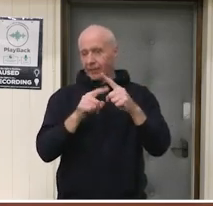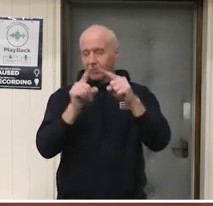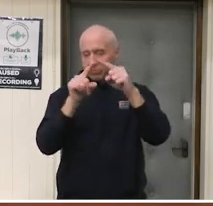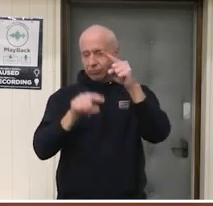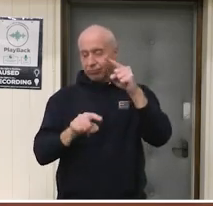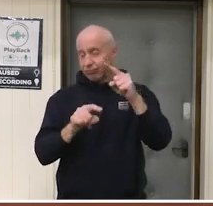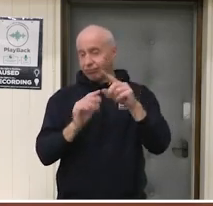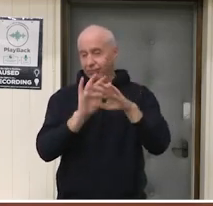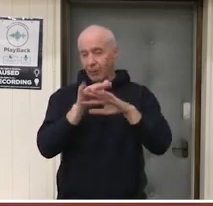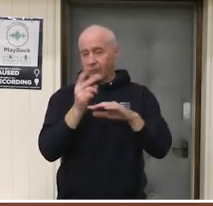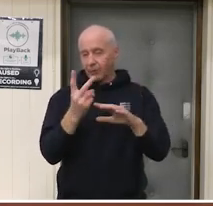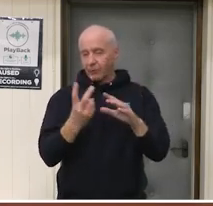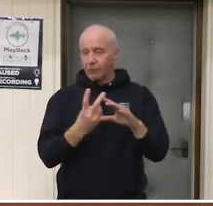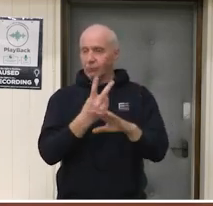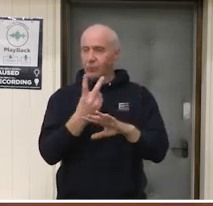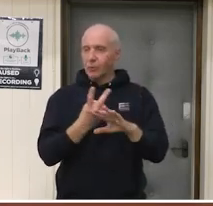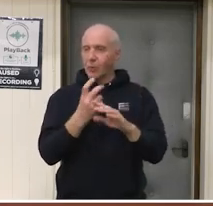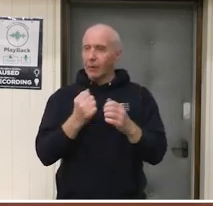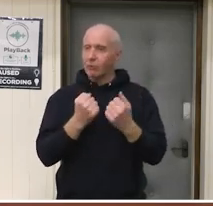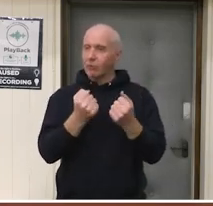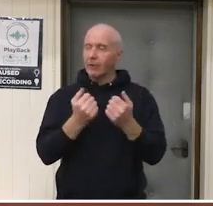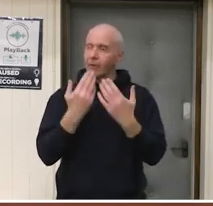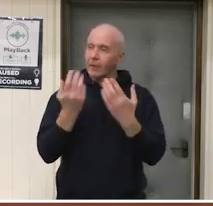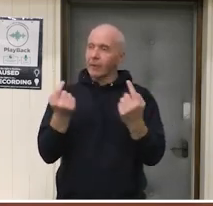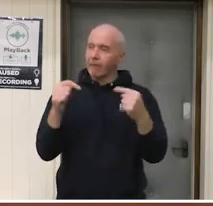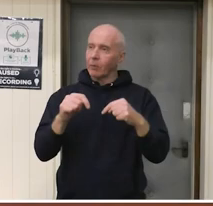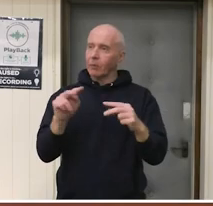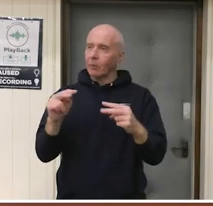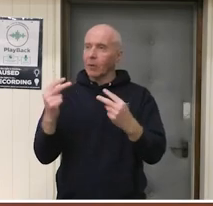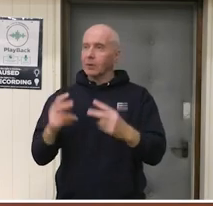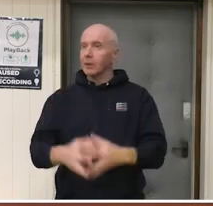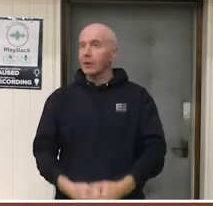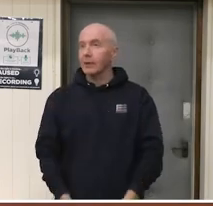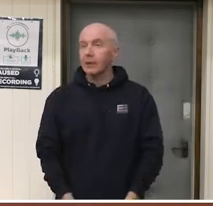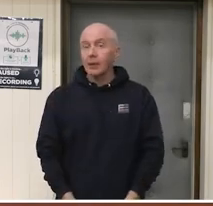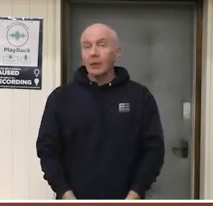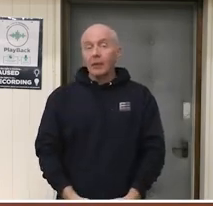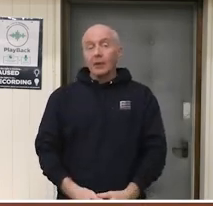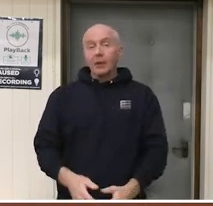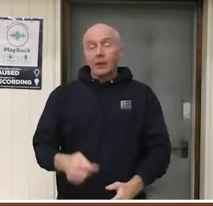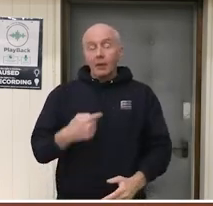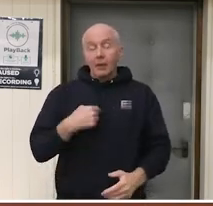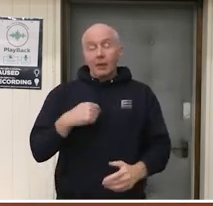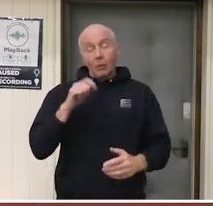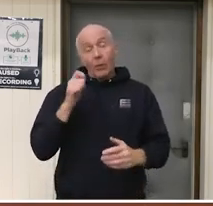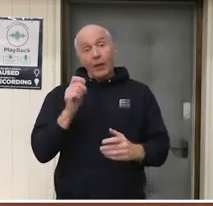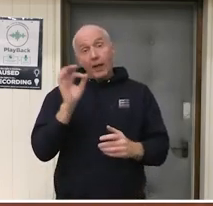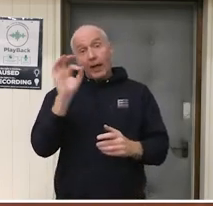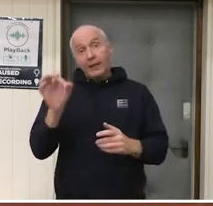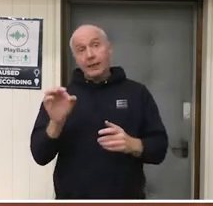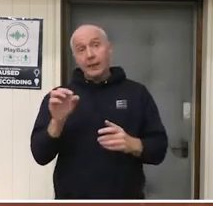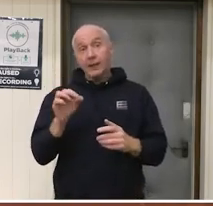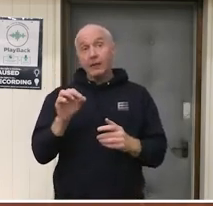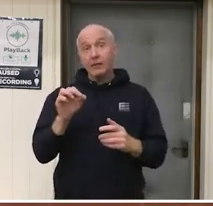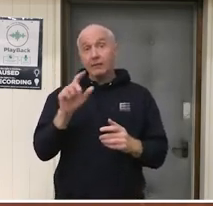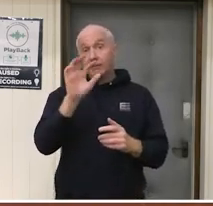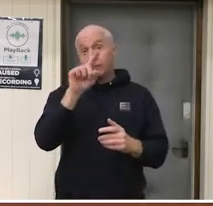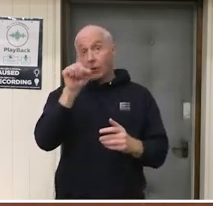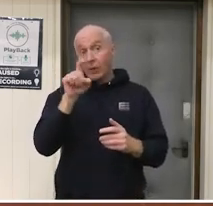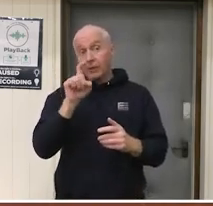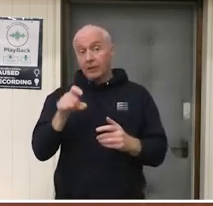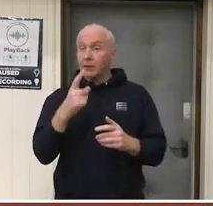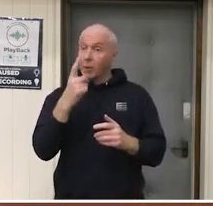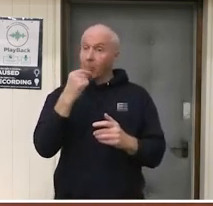So thank you for coming to watch. I'm going to be asking the question, is it possible to build a star on Earth,